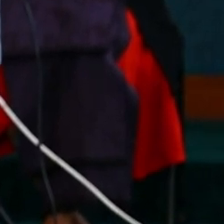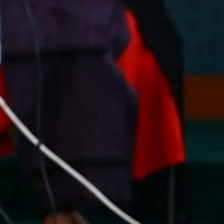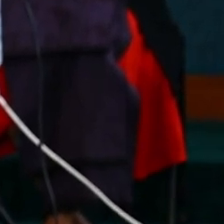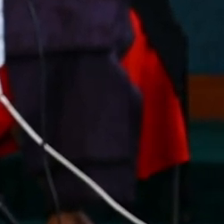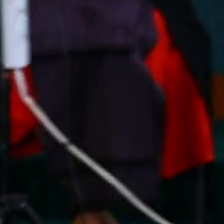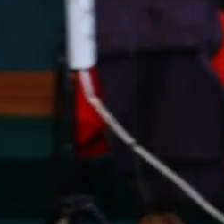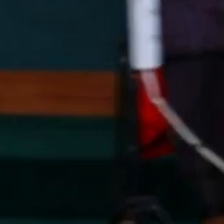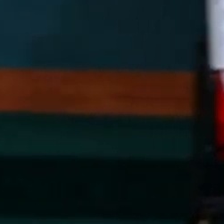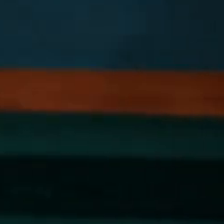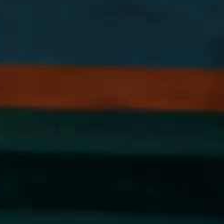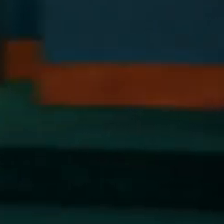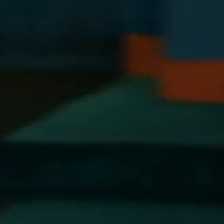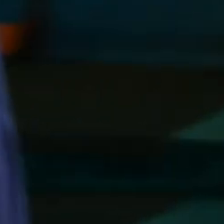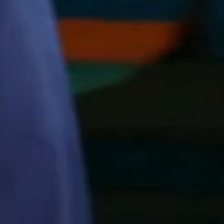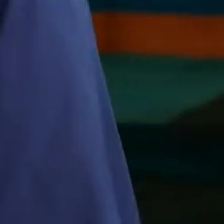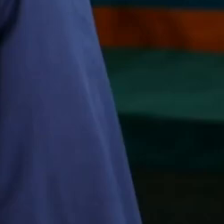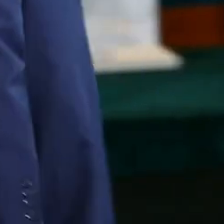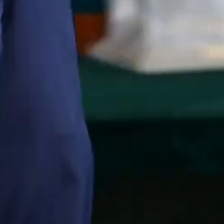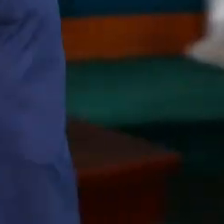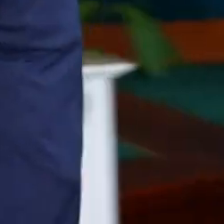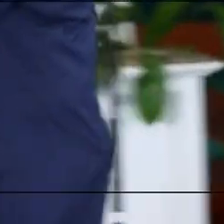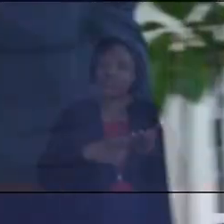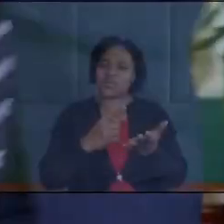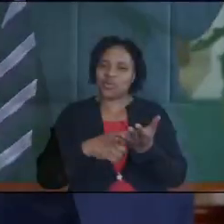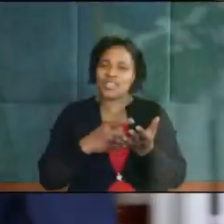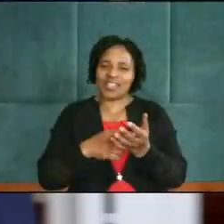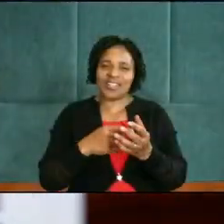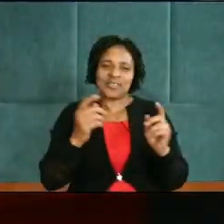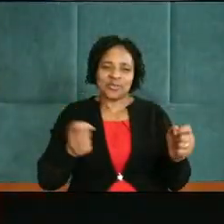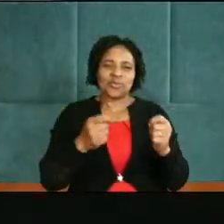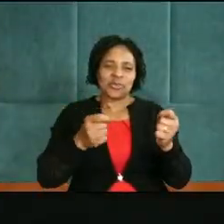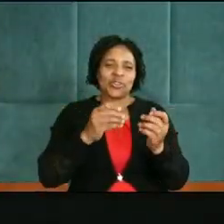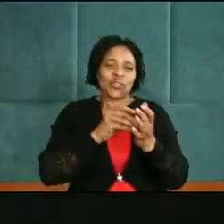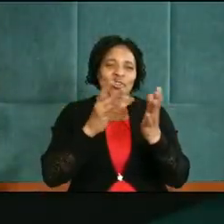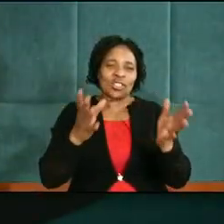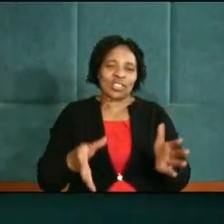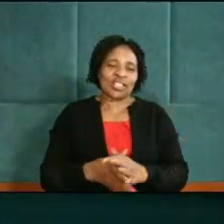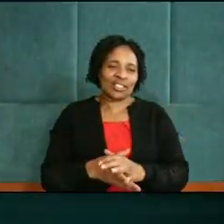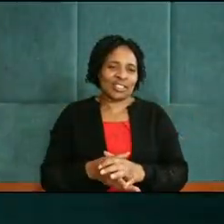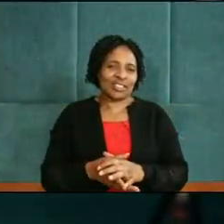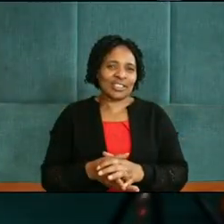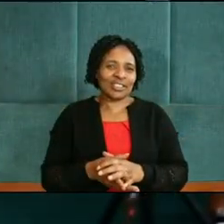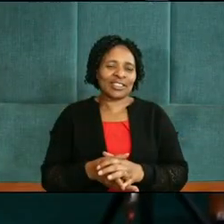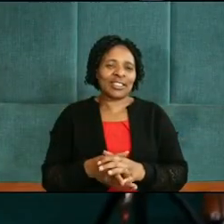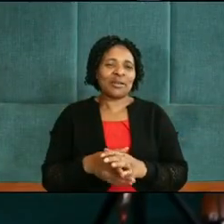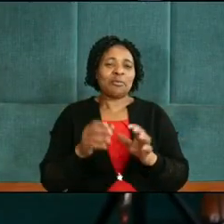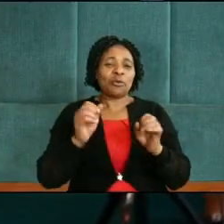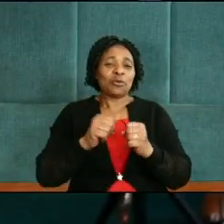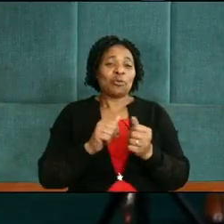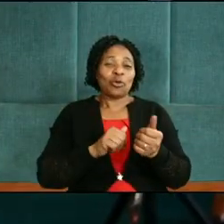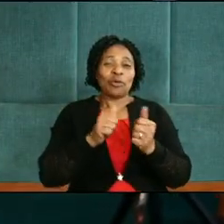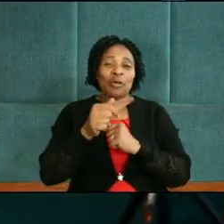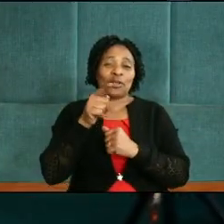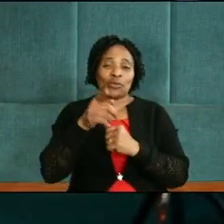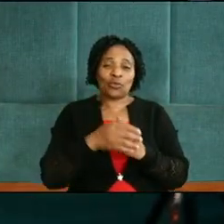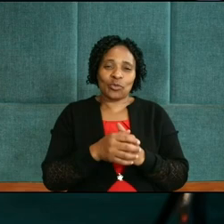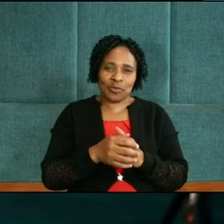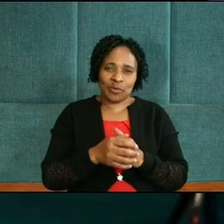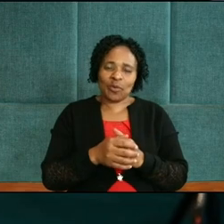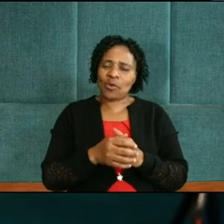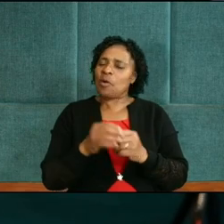Guanganga. Oh, man. Okay, you can tell the Guanganga won't pass through. Won't